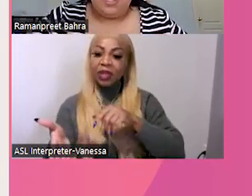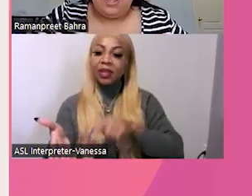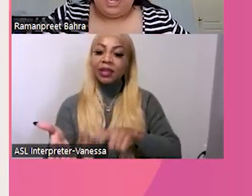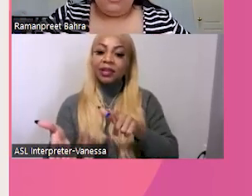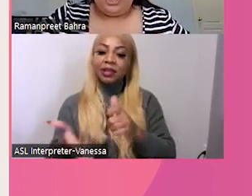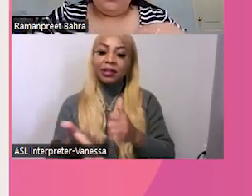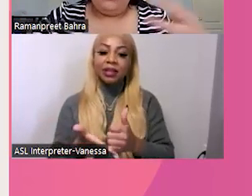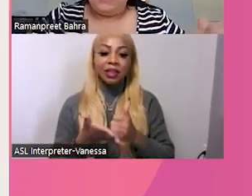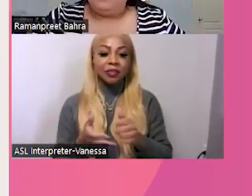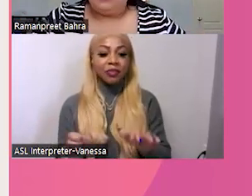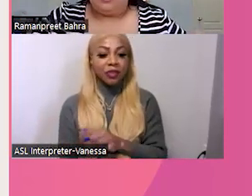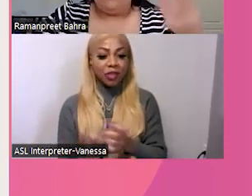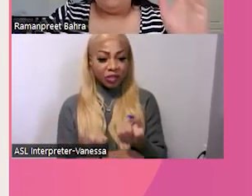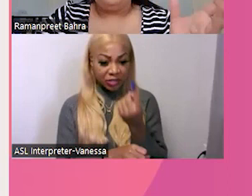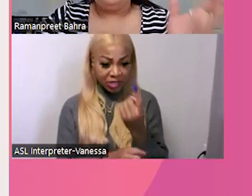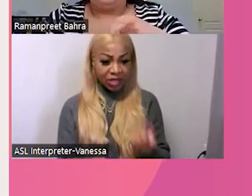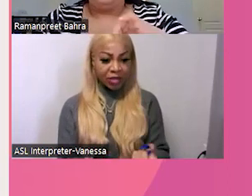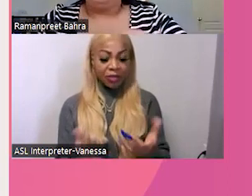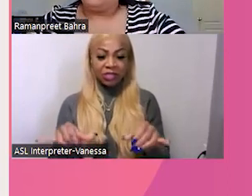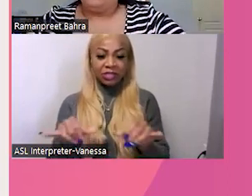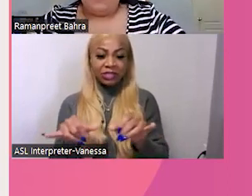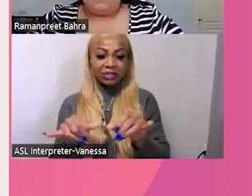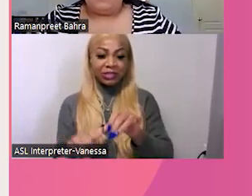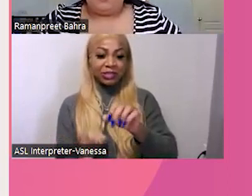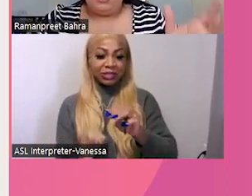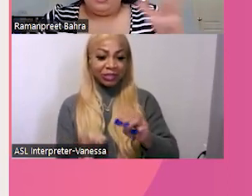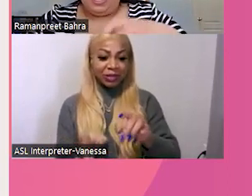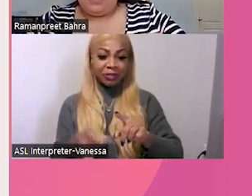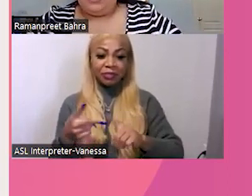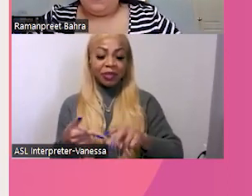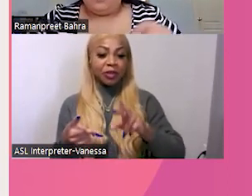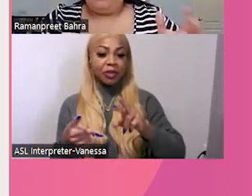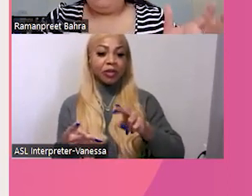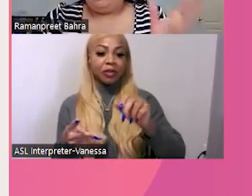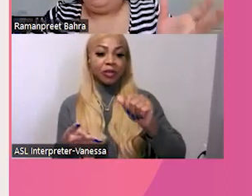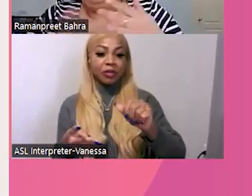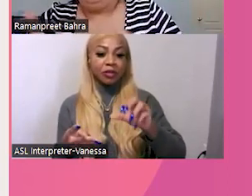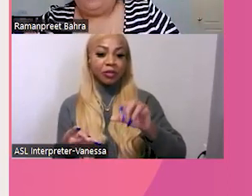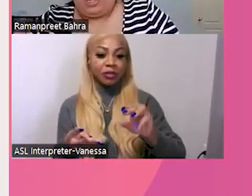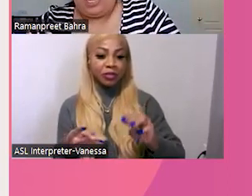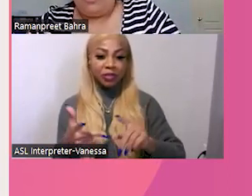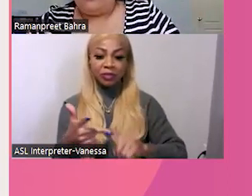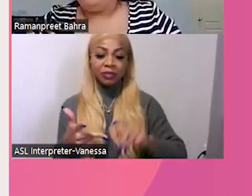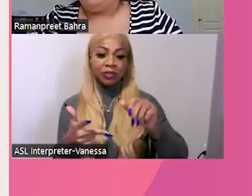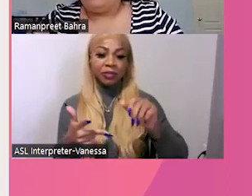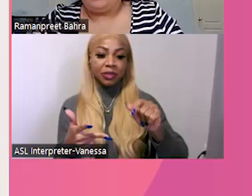extent in which sizeism works alongside racism, ableism, and